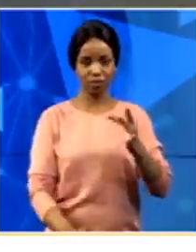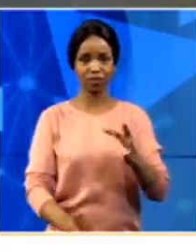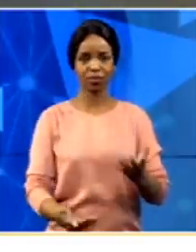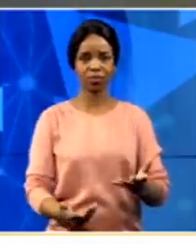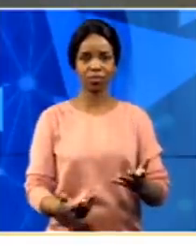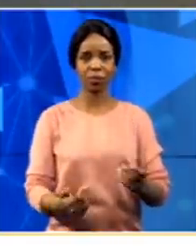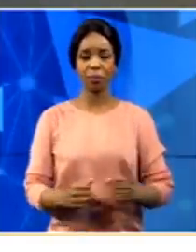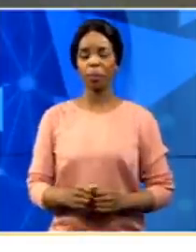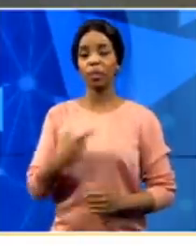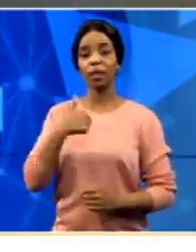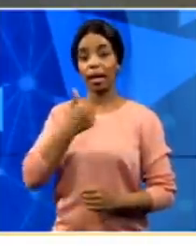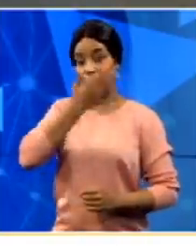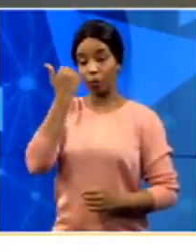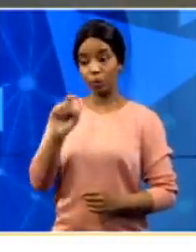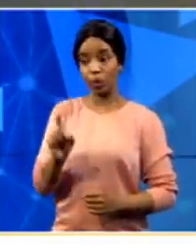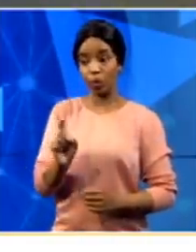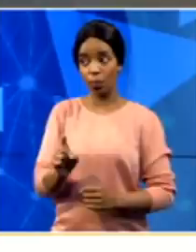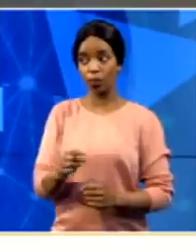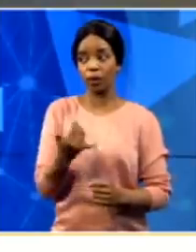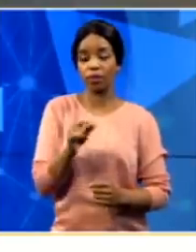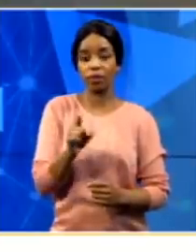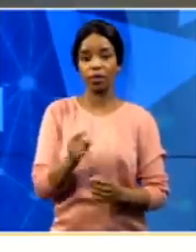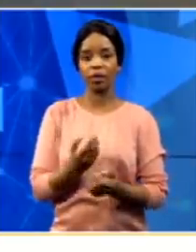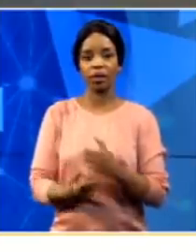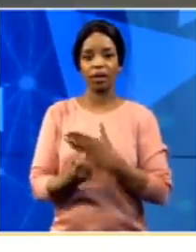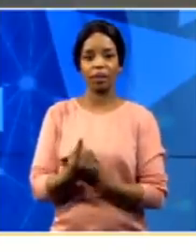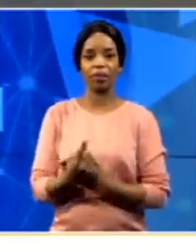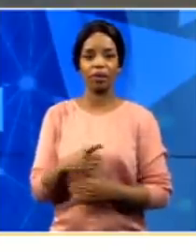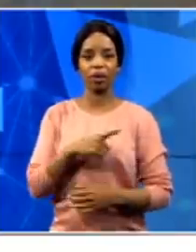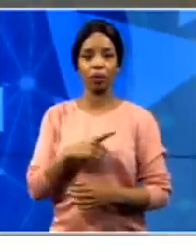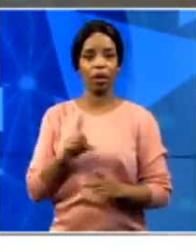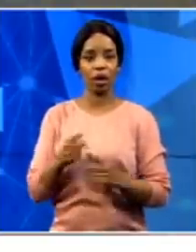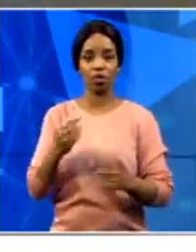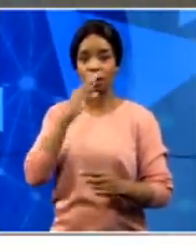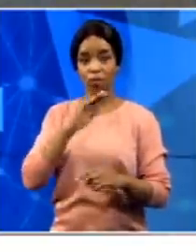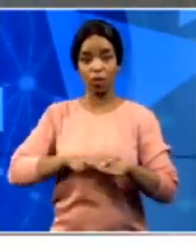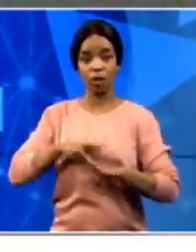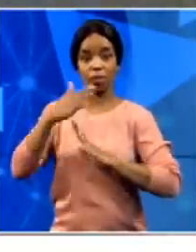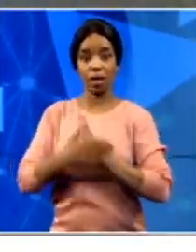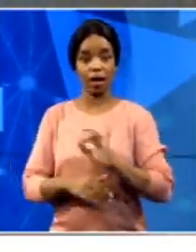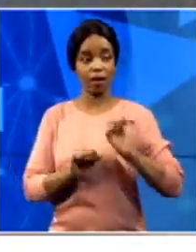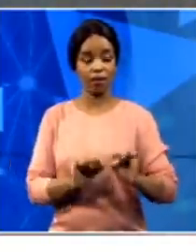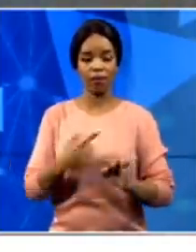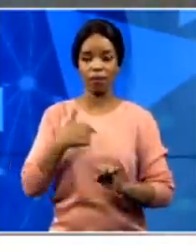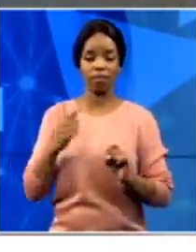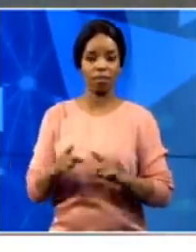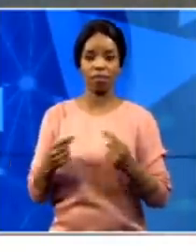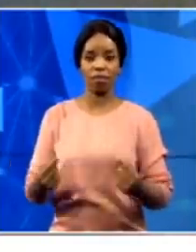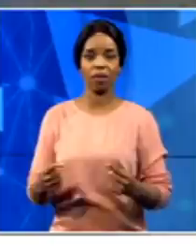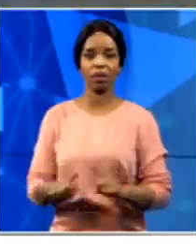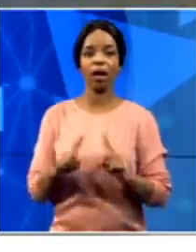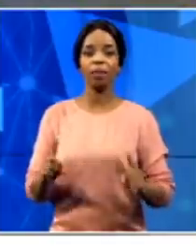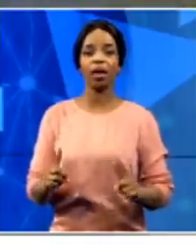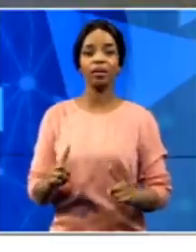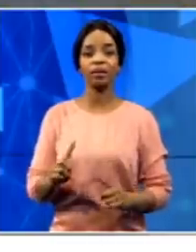where they've got that info. I cannot speak on their behalf. I can speak on UIF's behalf. I can confirm we've received help. The 50 people